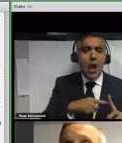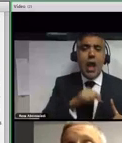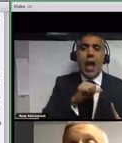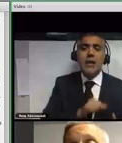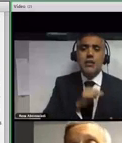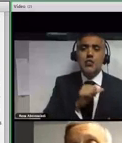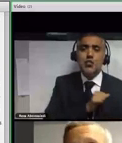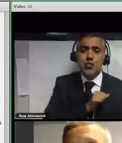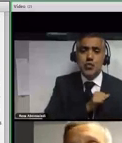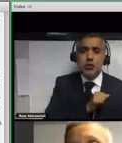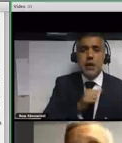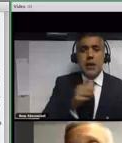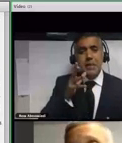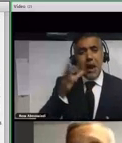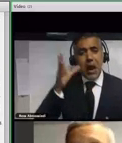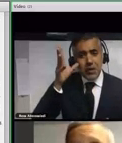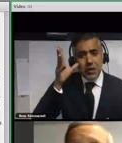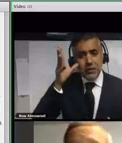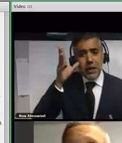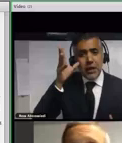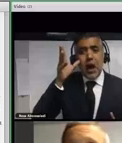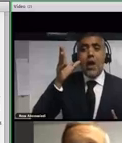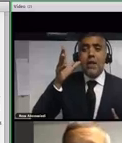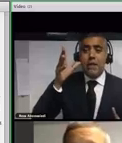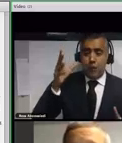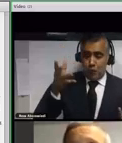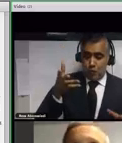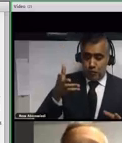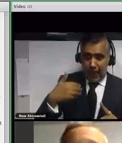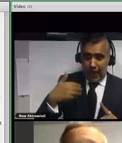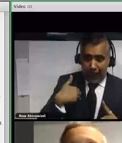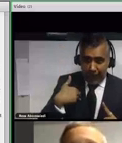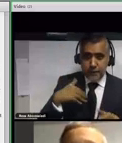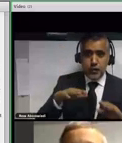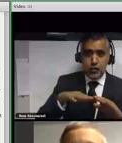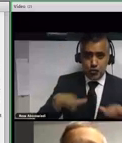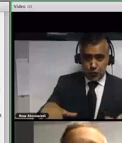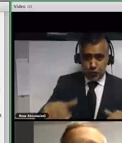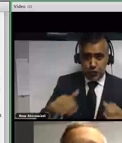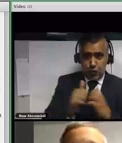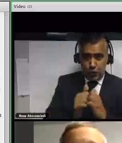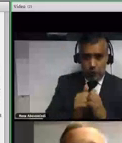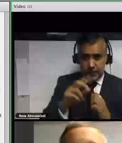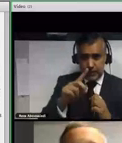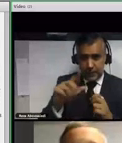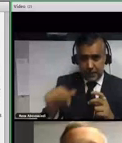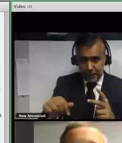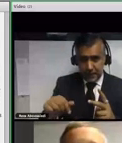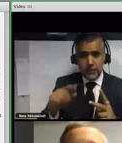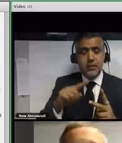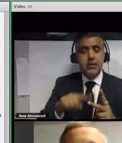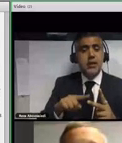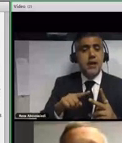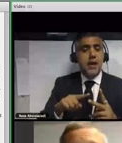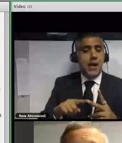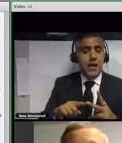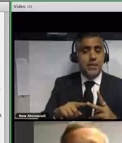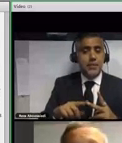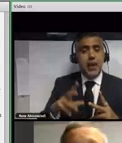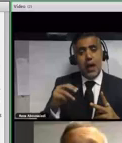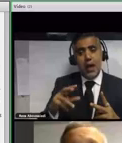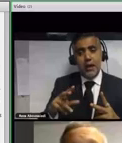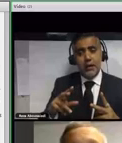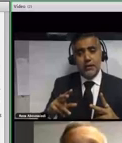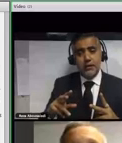attitudes of parents of children with and without disabilities about the place for children